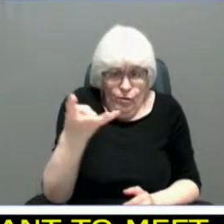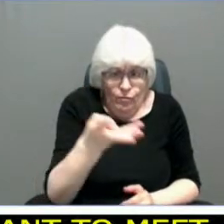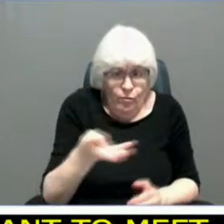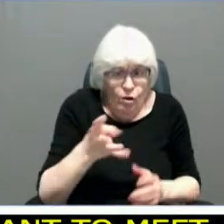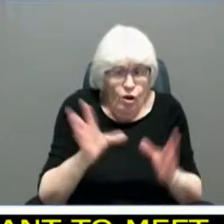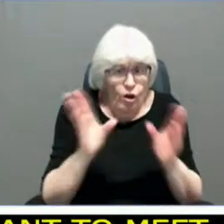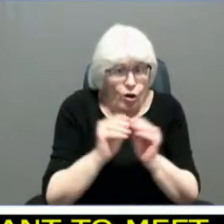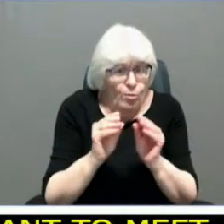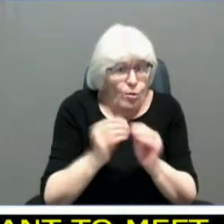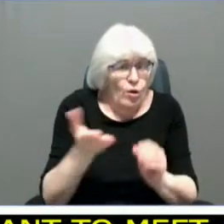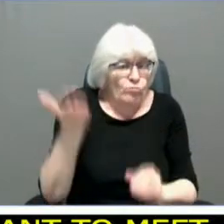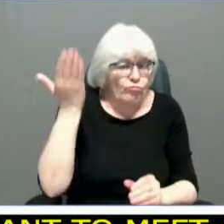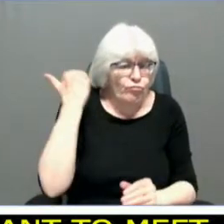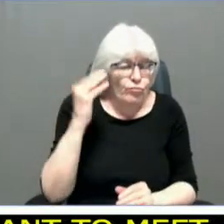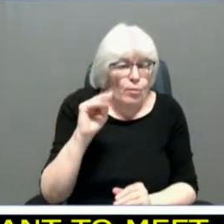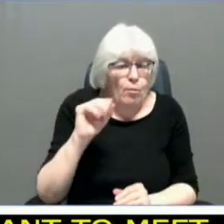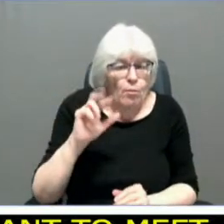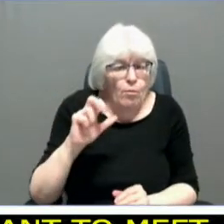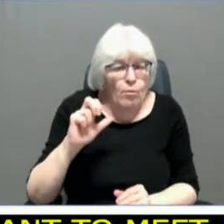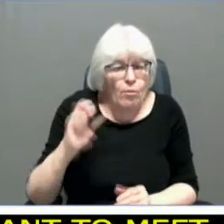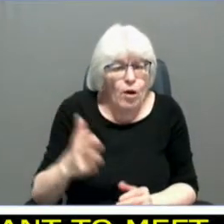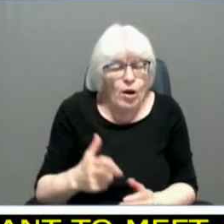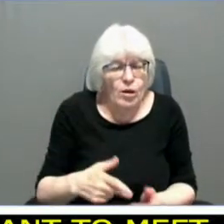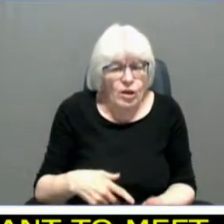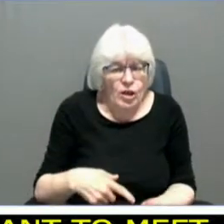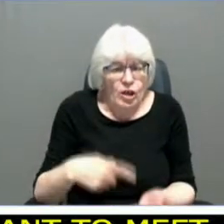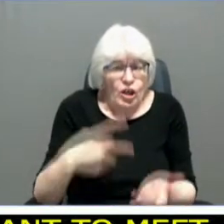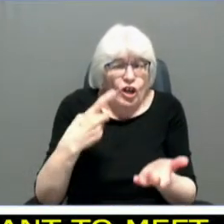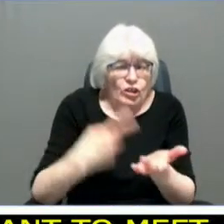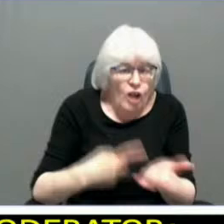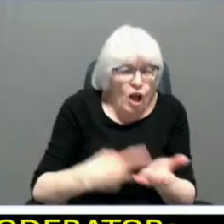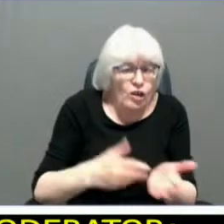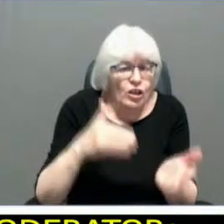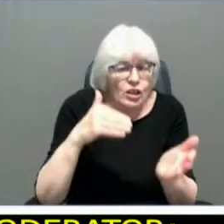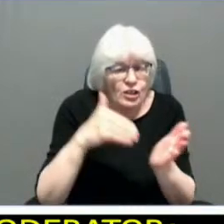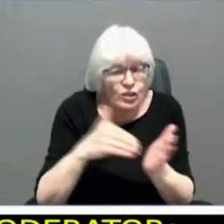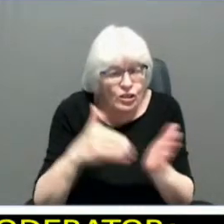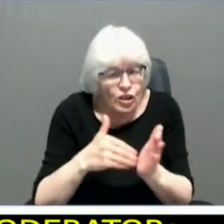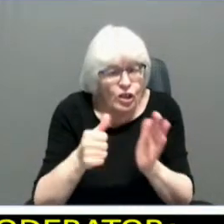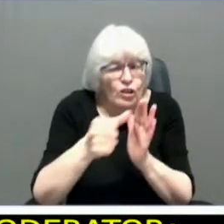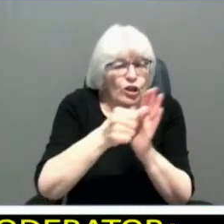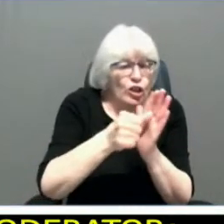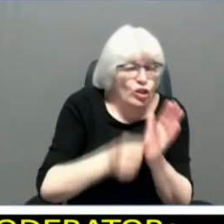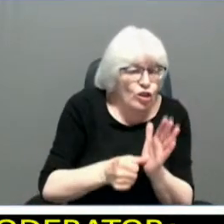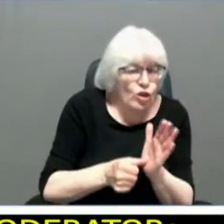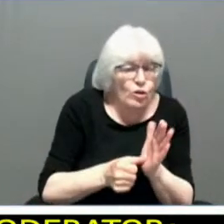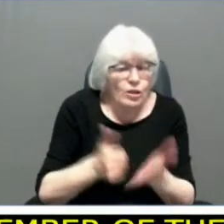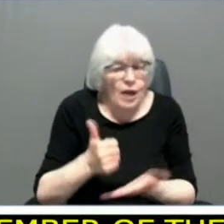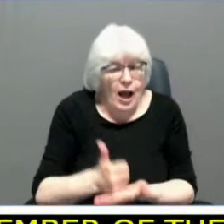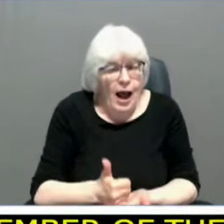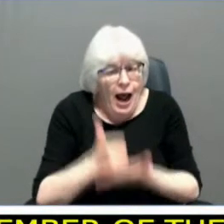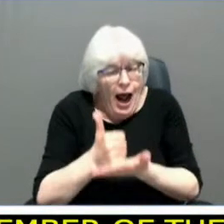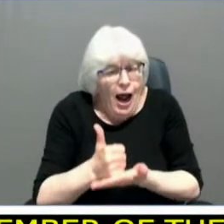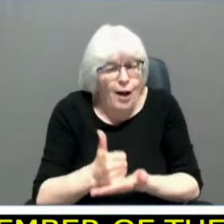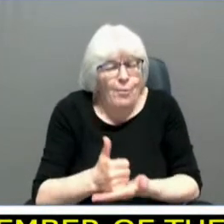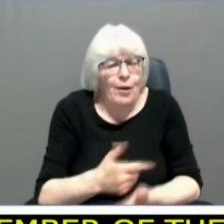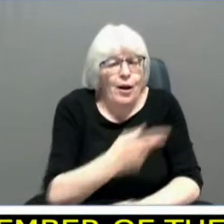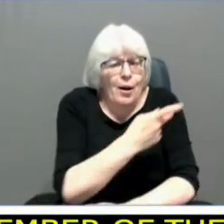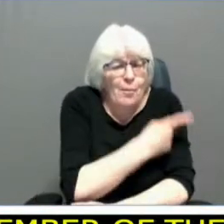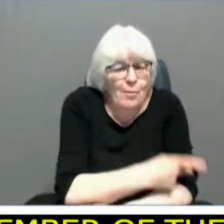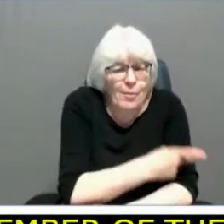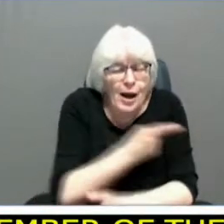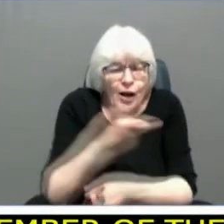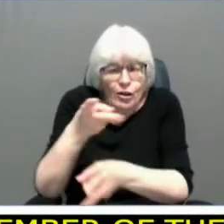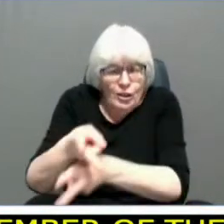to share doctors and surgeons in efforts to get patients the care that they needed faster. You resolved, I think,